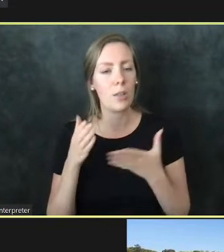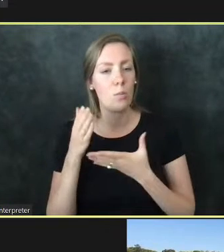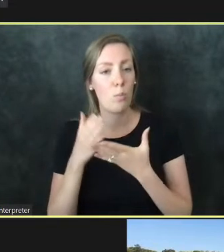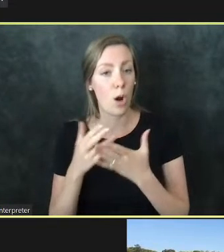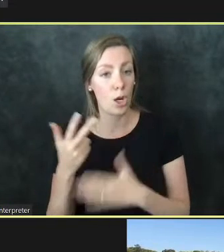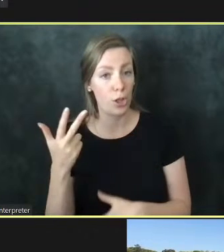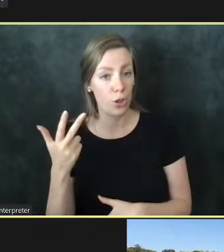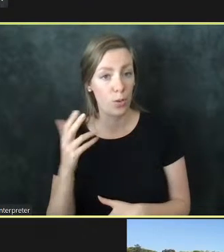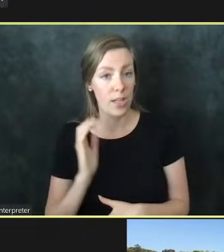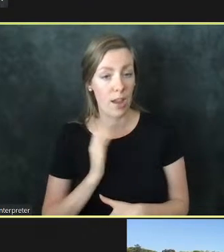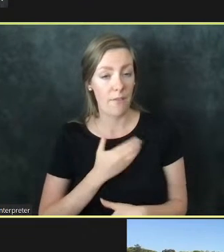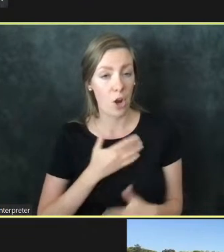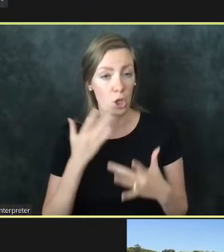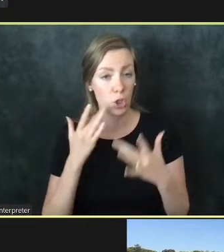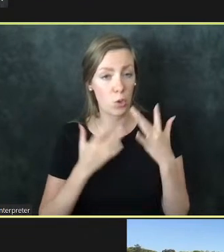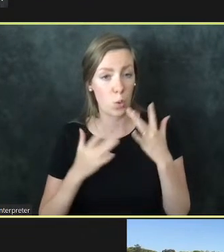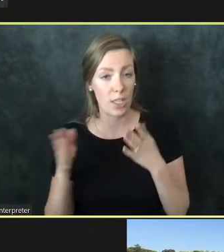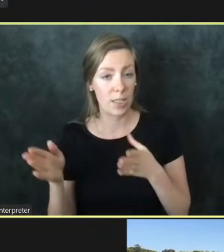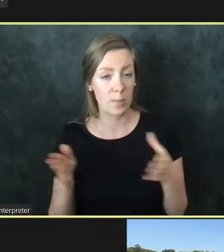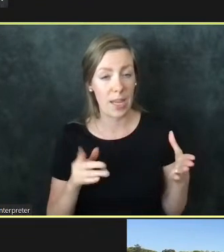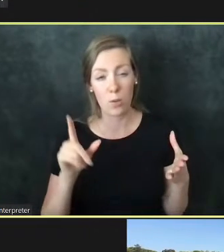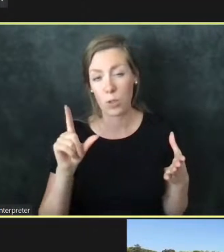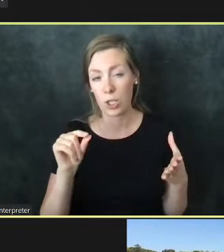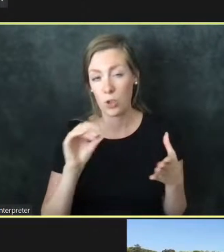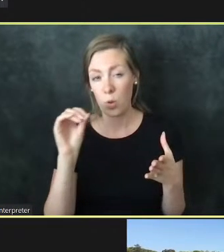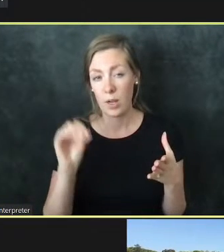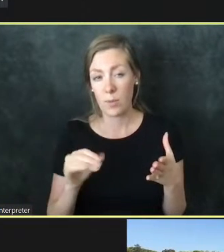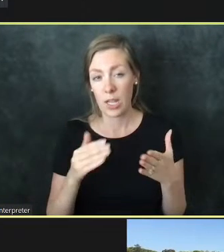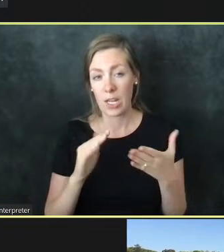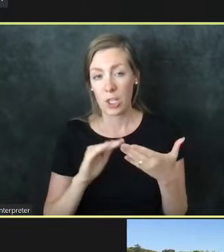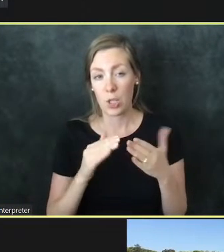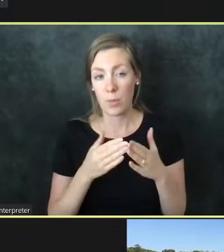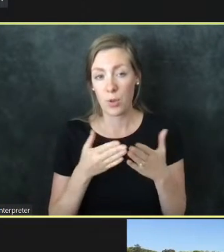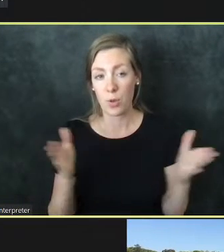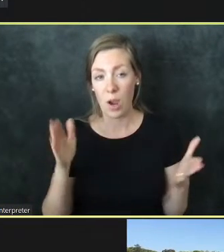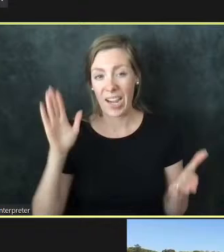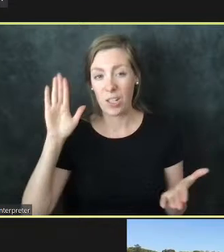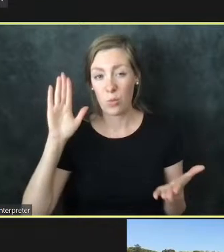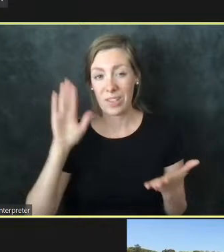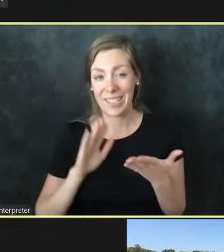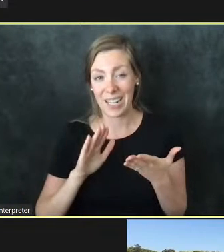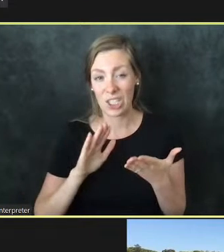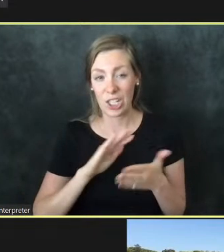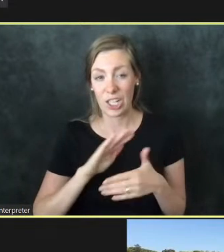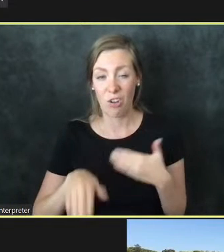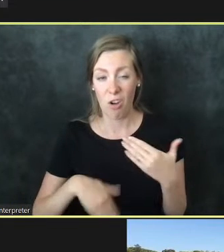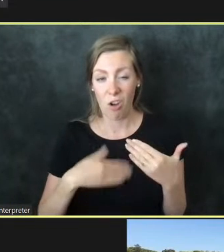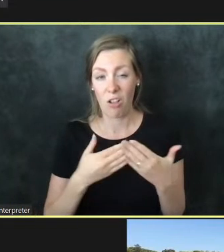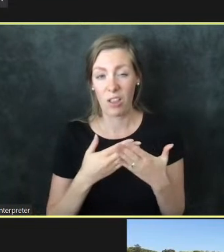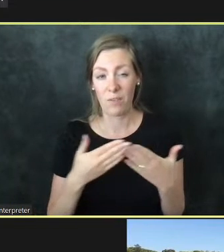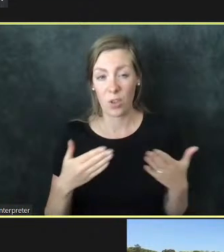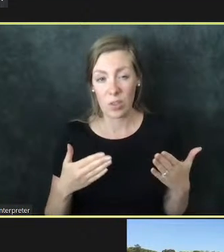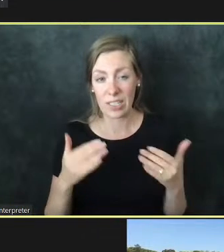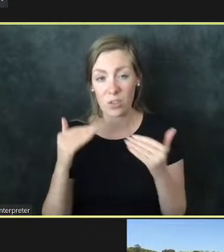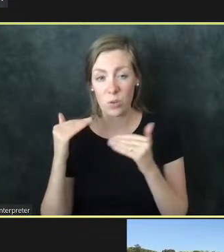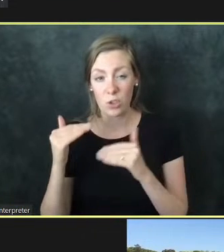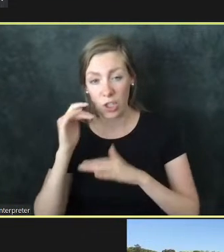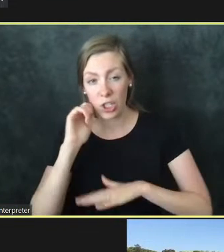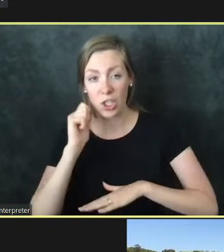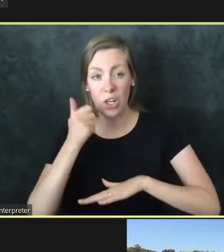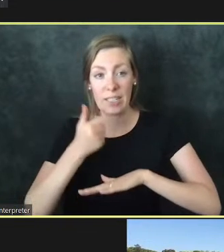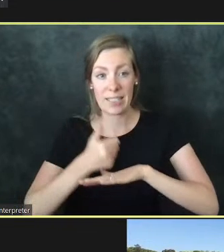plan, which is en la página 3 de addressing nuestra water información reduction. de And lo all que our tenemos prohibitions and que restrictions la are in producción place, so we're